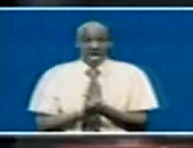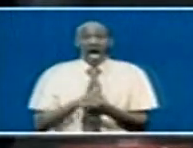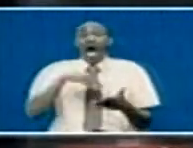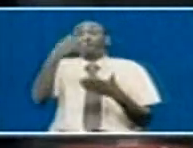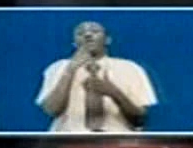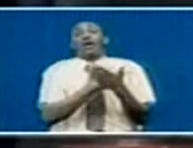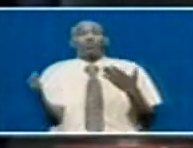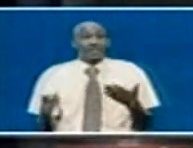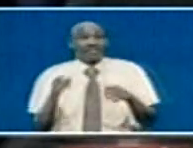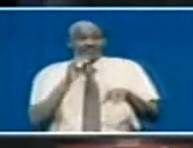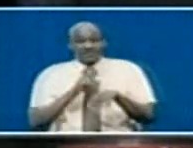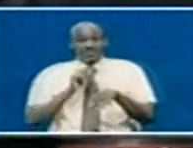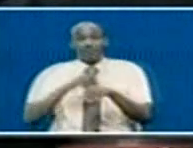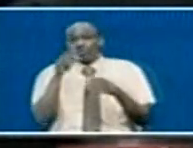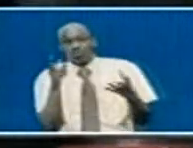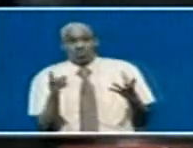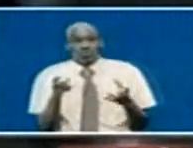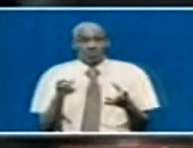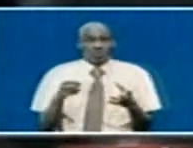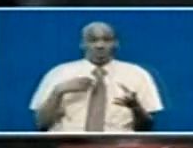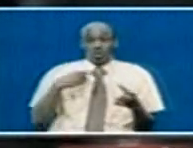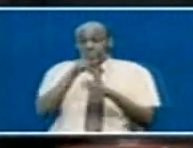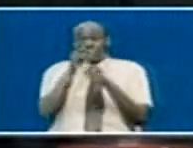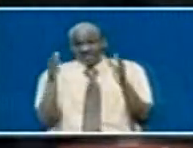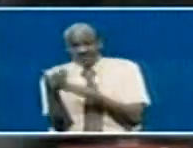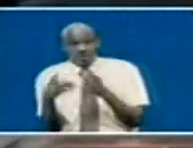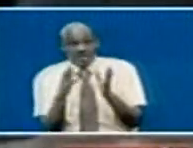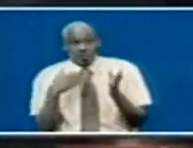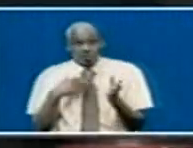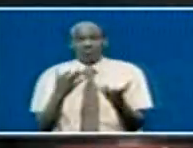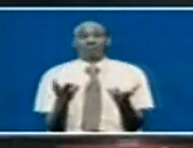1 week, after you have run through the back door and